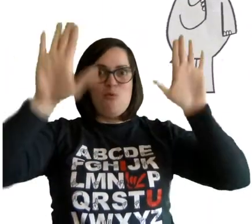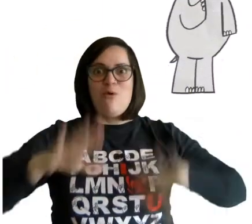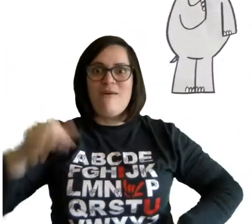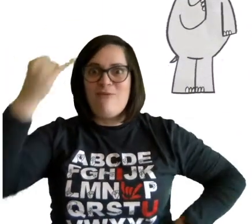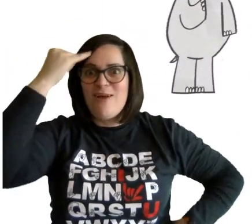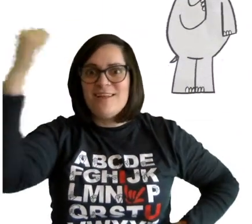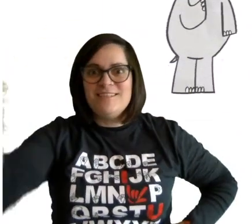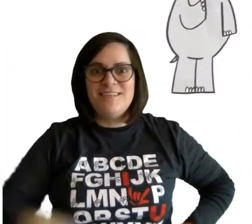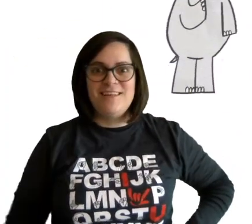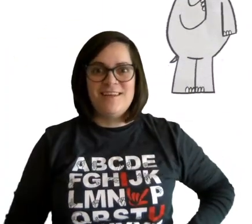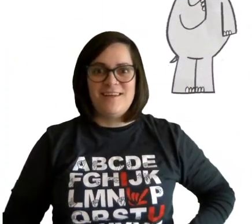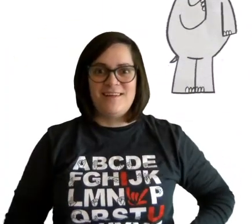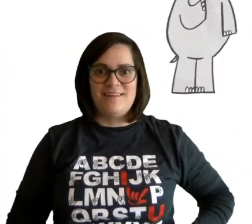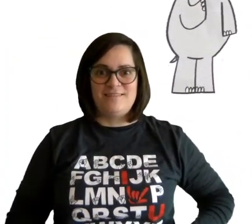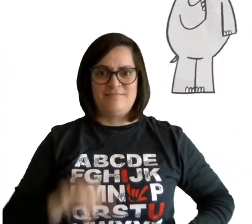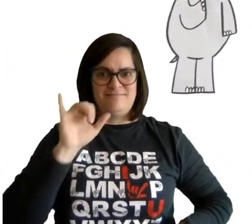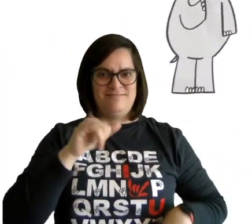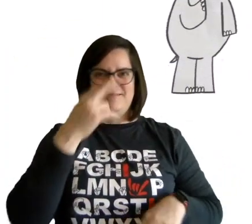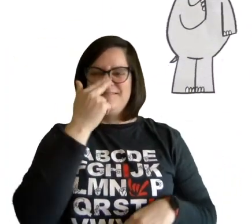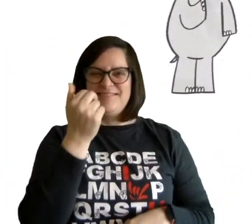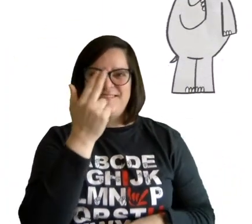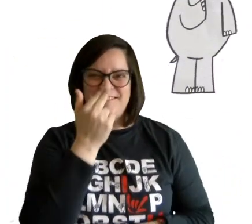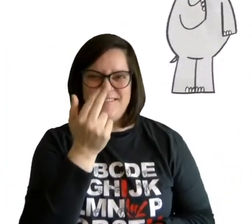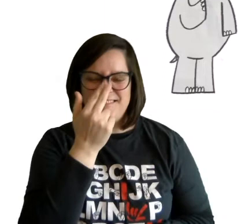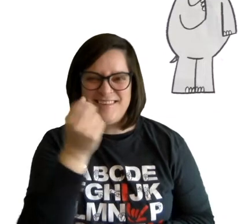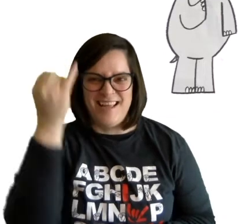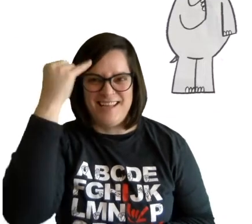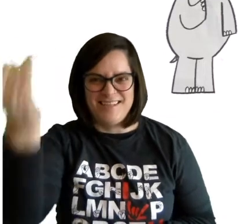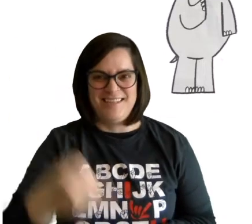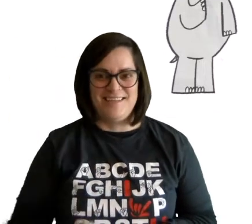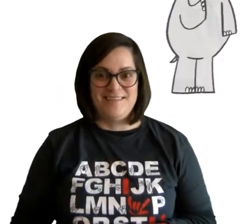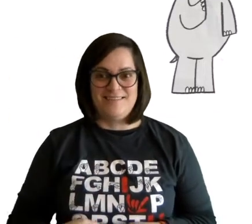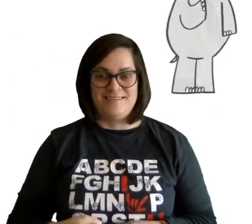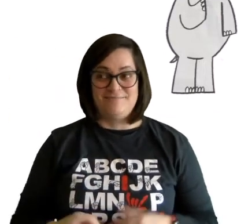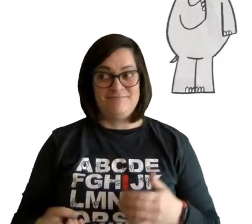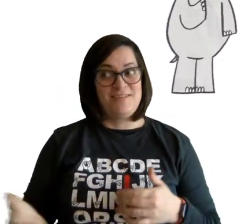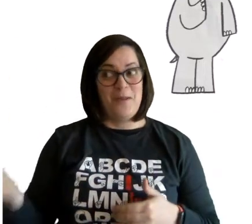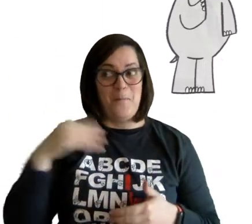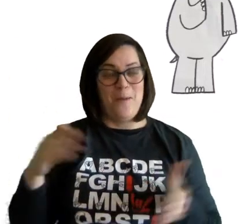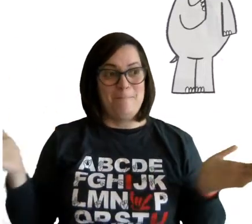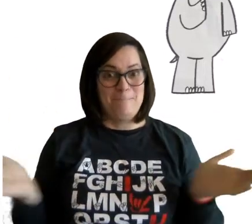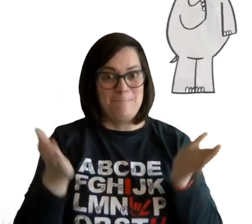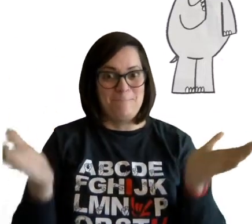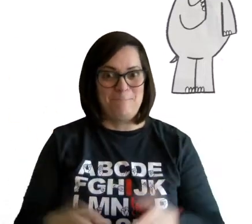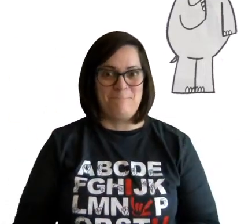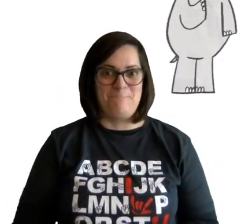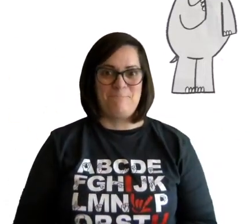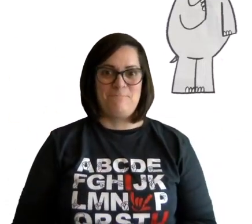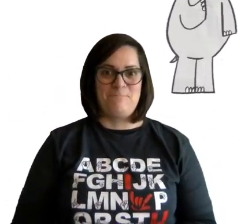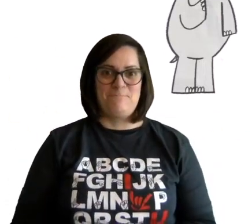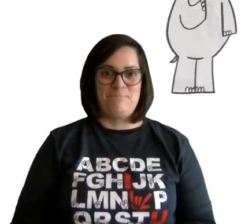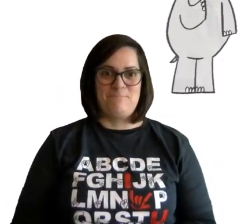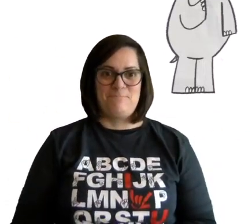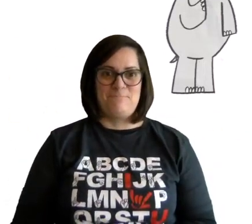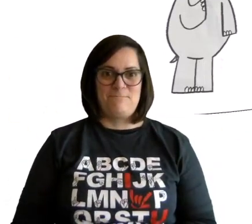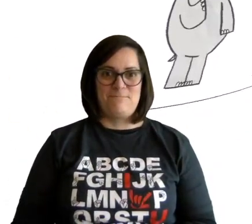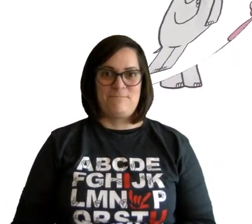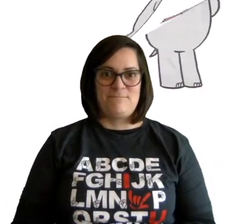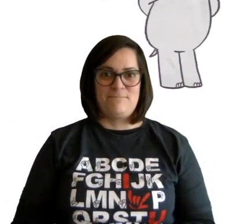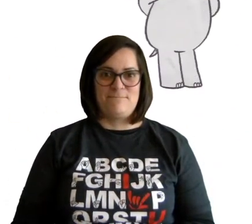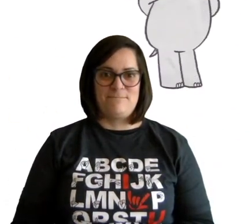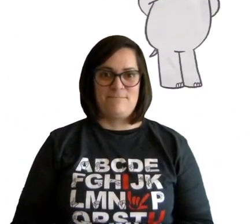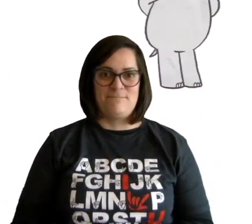That is a good idea. That is a funny idea. Here I go.